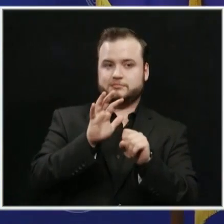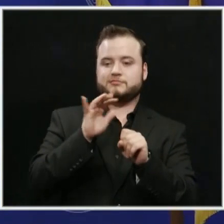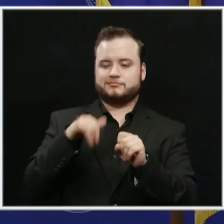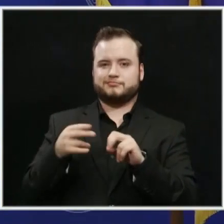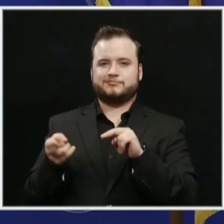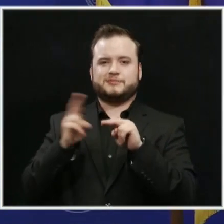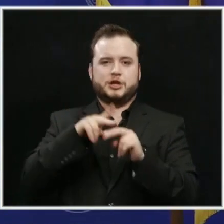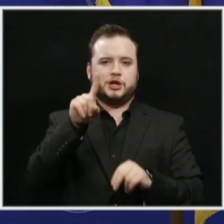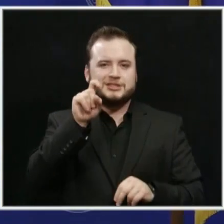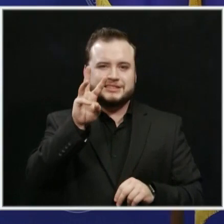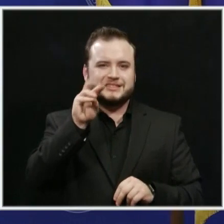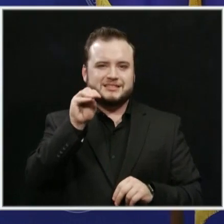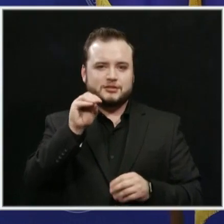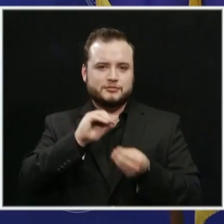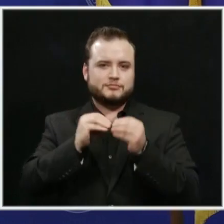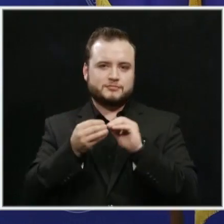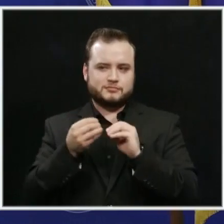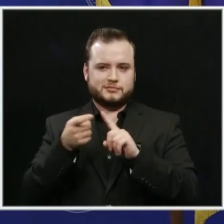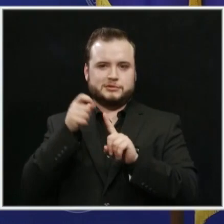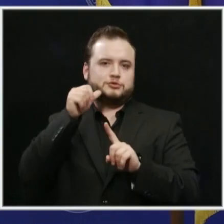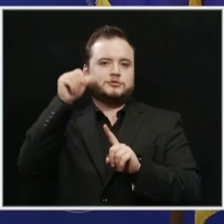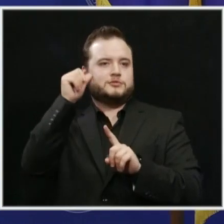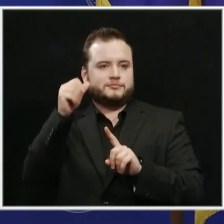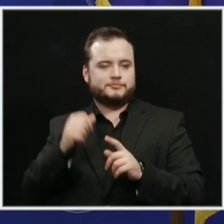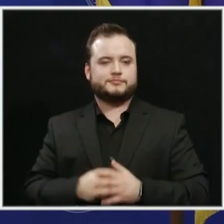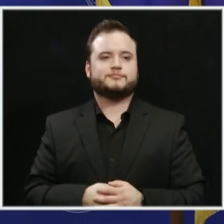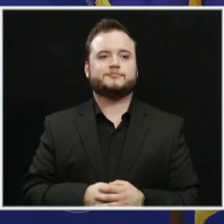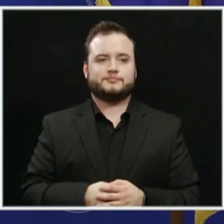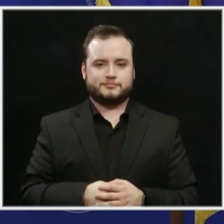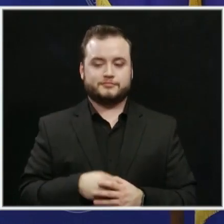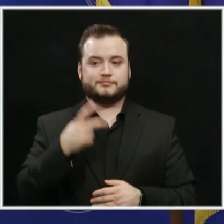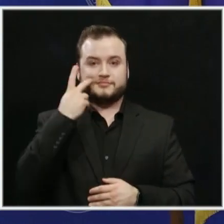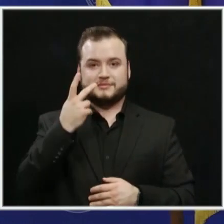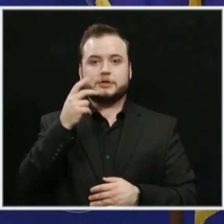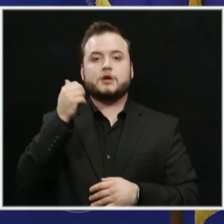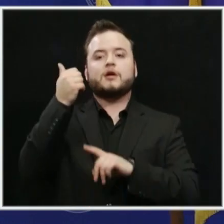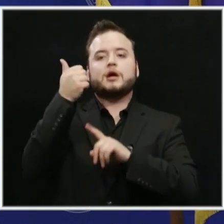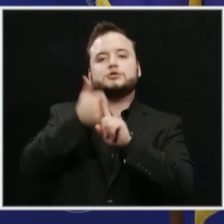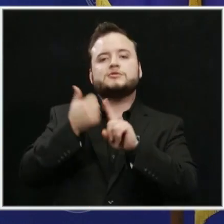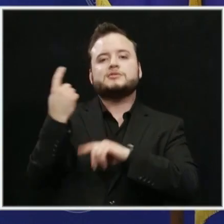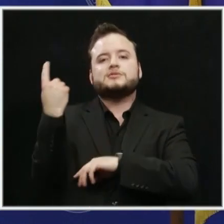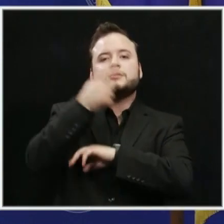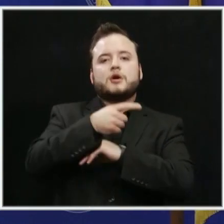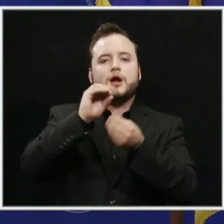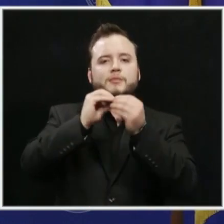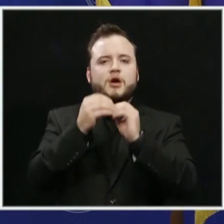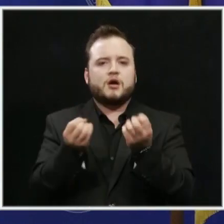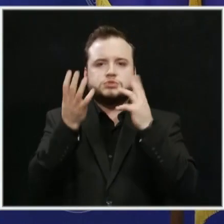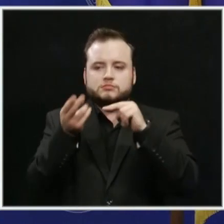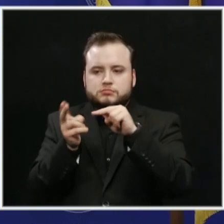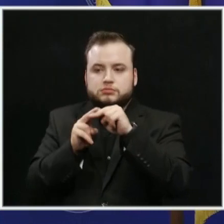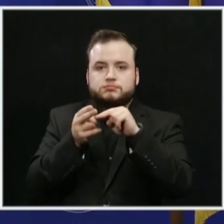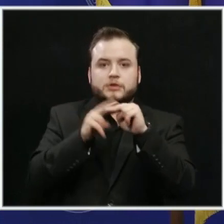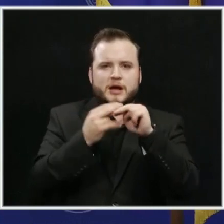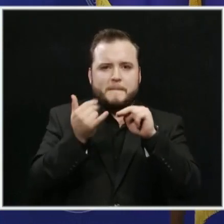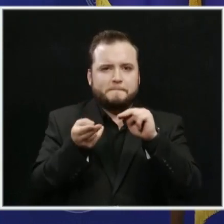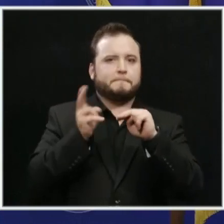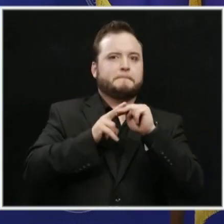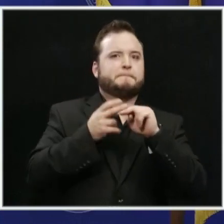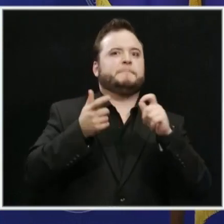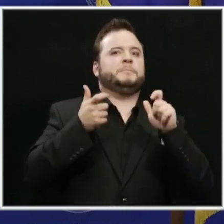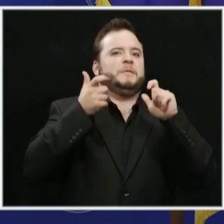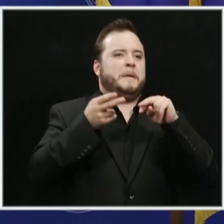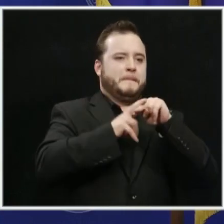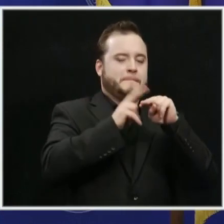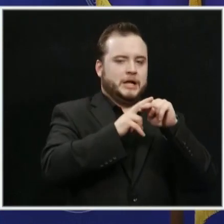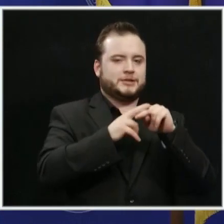our largest daily increase so far from laboratory-confirmed cases, and very sadly, 17 additional fatalities,